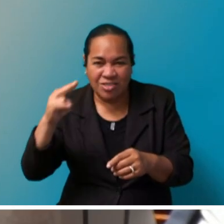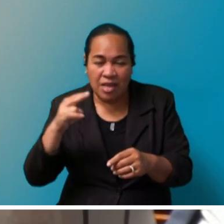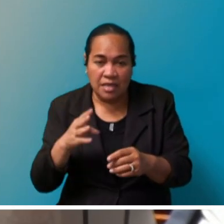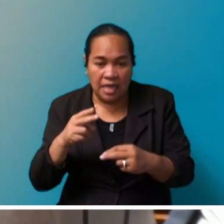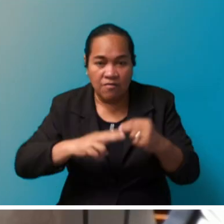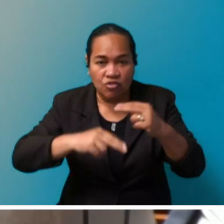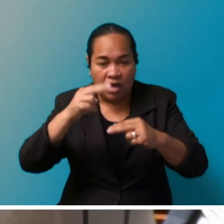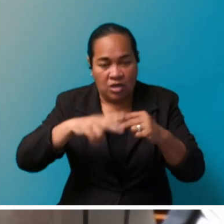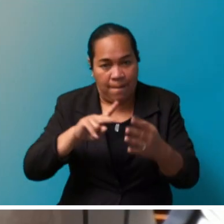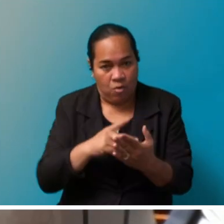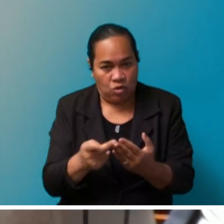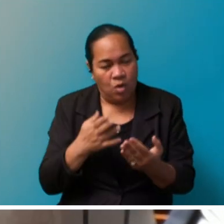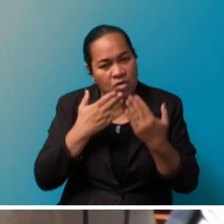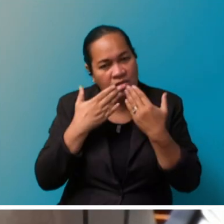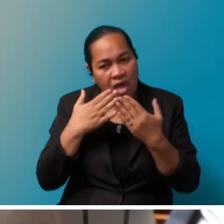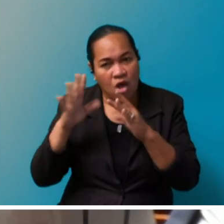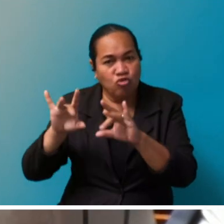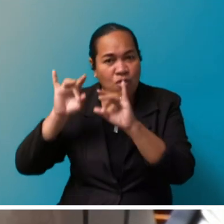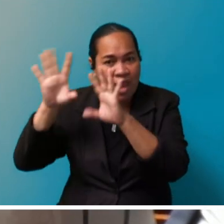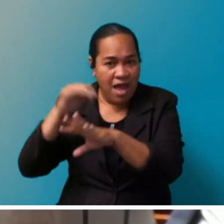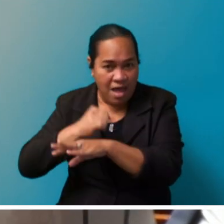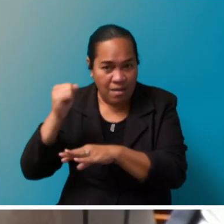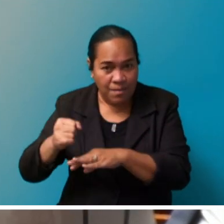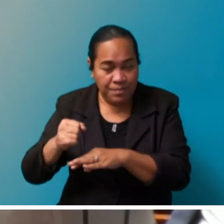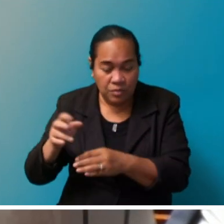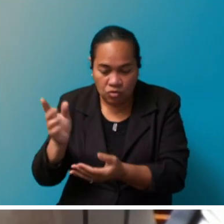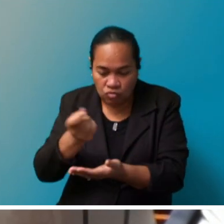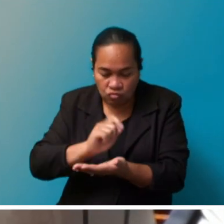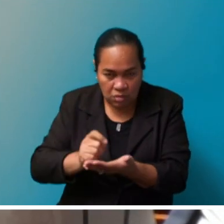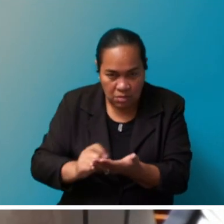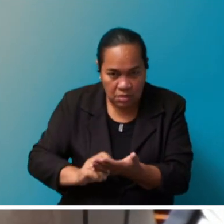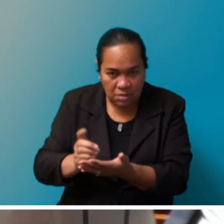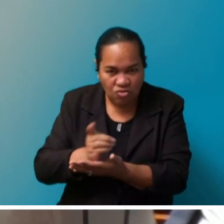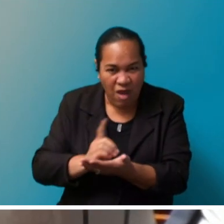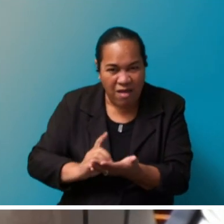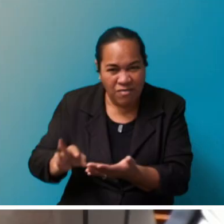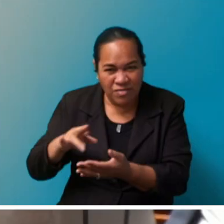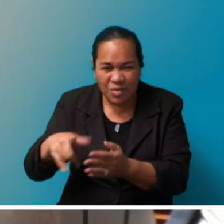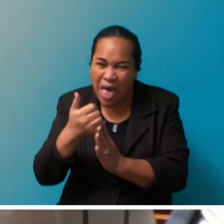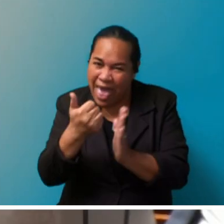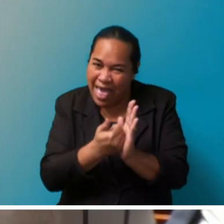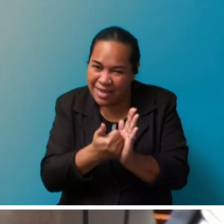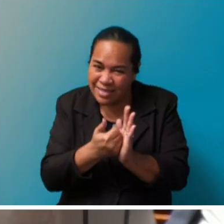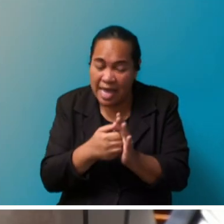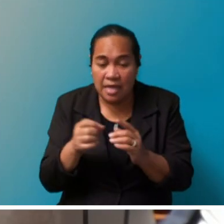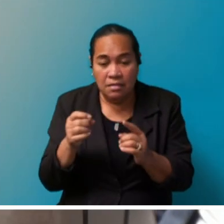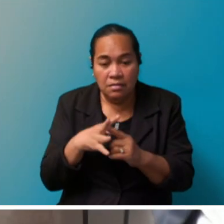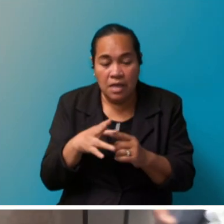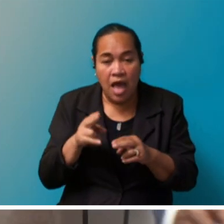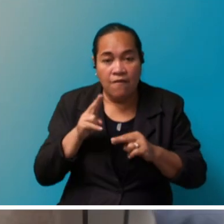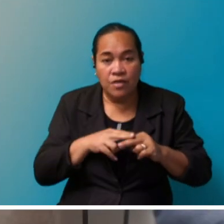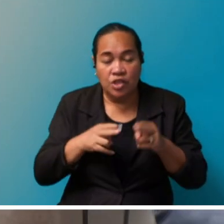We also acknowledge the support of the Australian government in the drafting of key regulations under the Act. This includes the Fiji Humanitarian Cluster